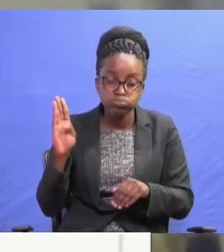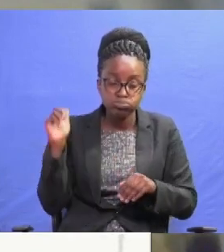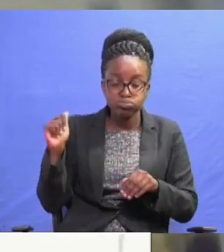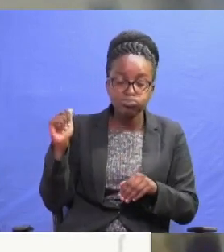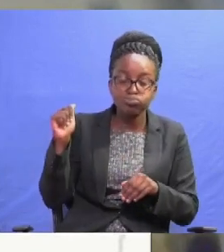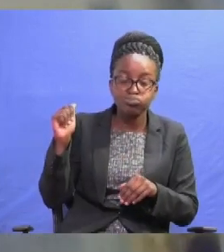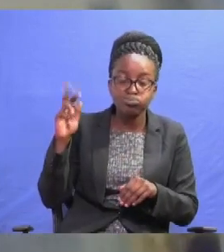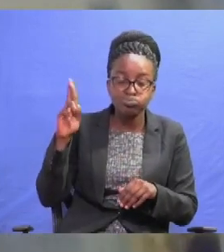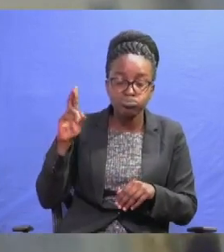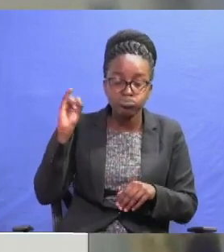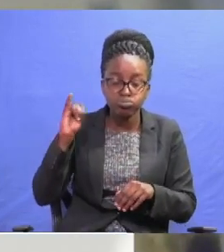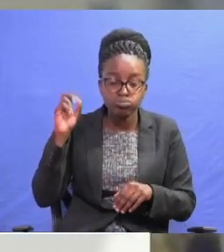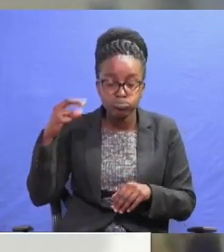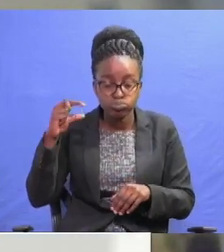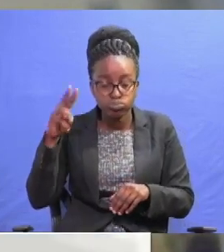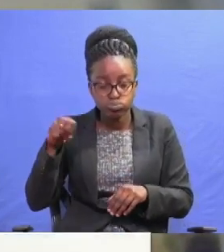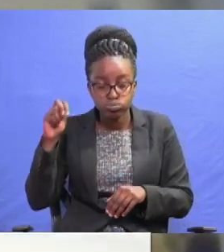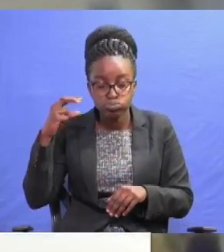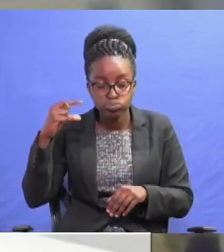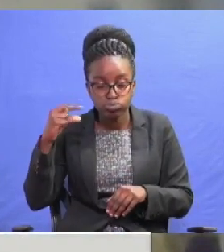likely overflowing its